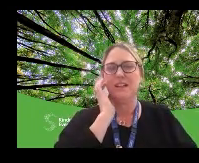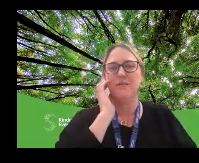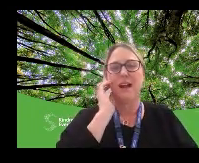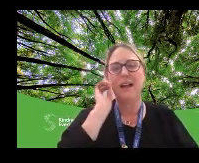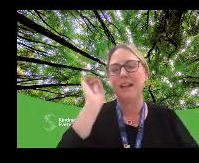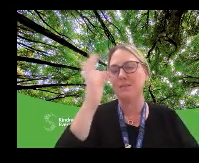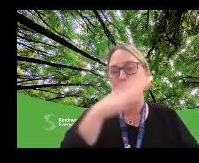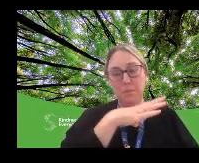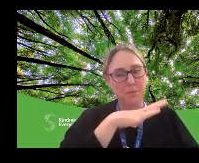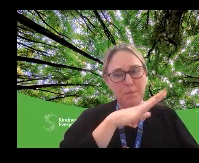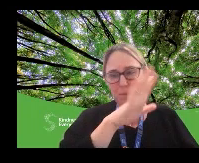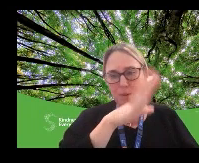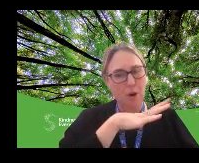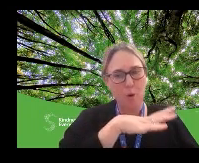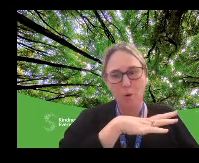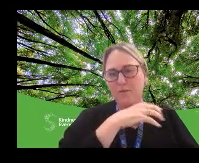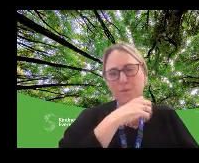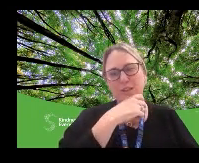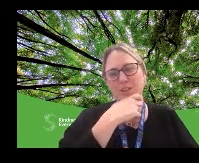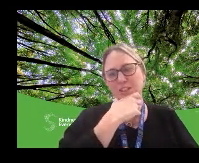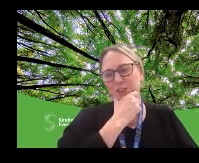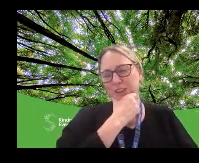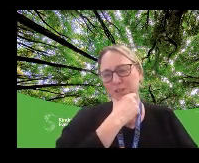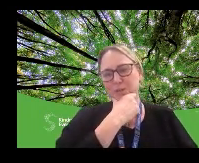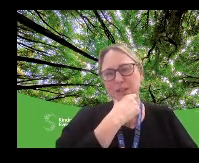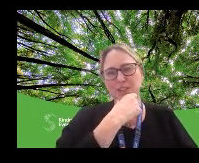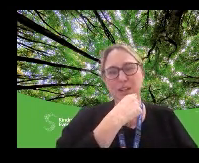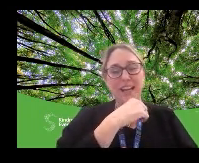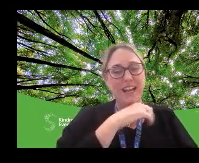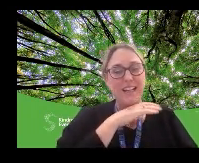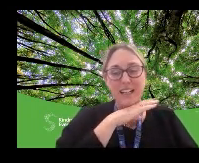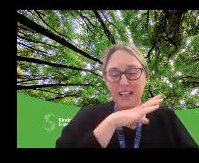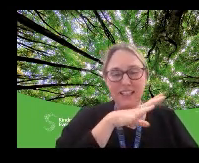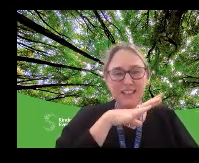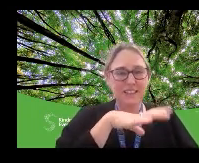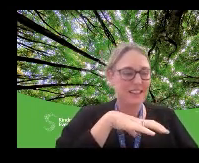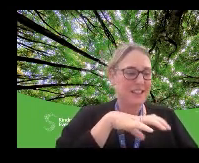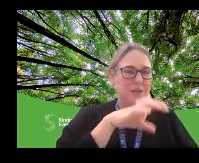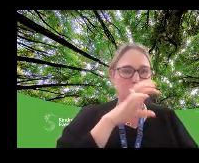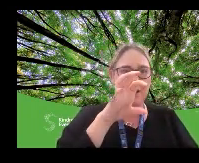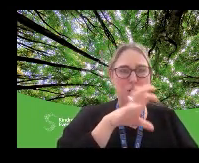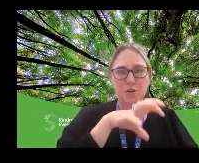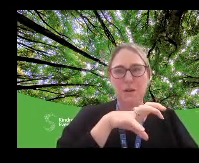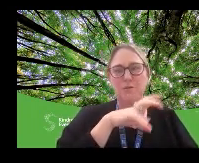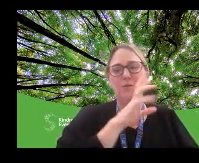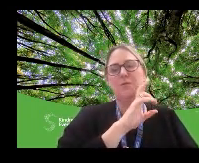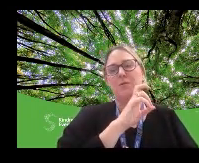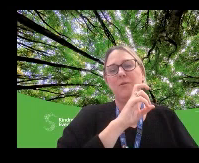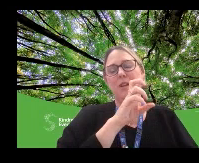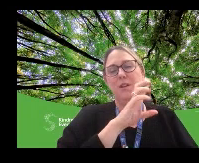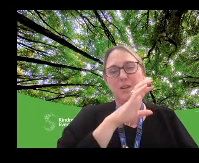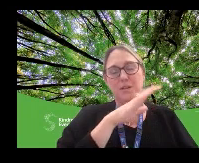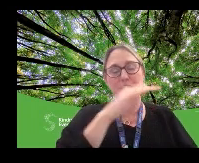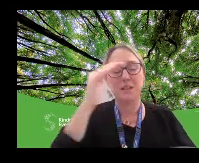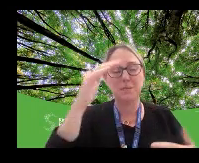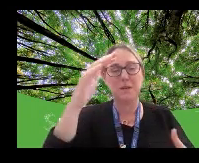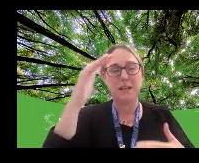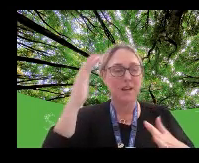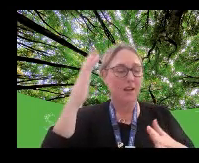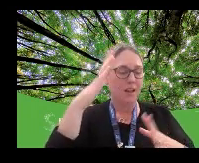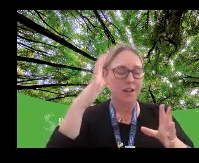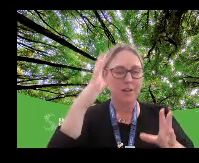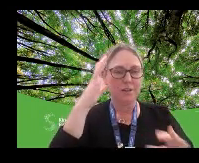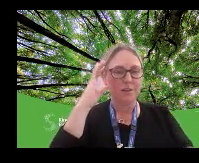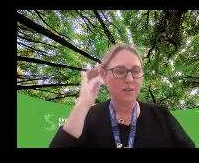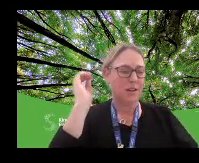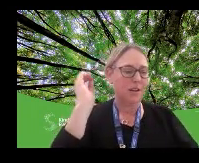experience and understanding of that is. But all information is good information. Again, it doesn't need to be a huge amount of it doesn't need to